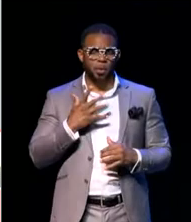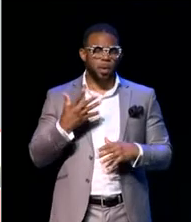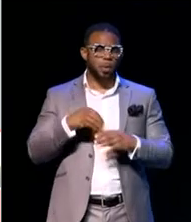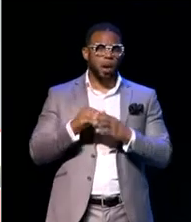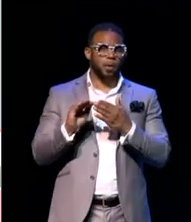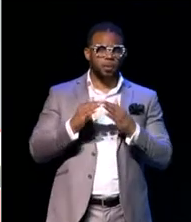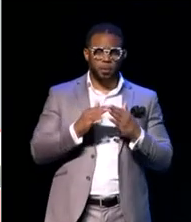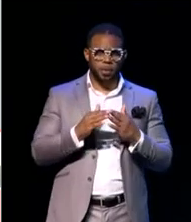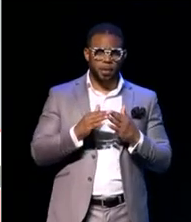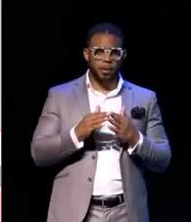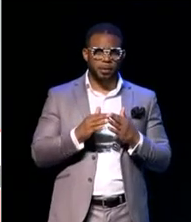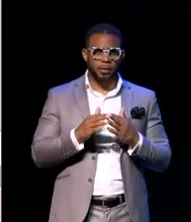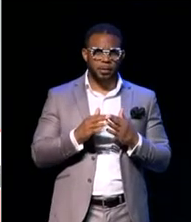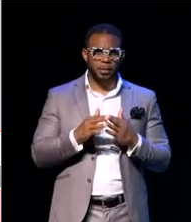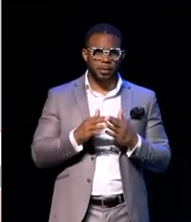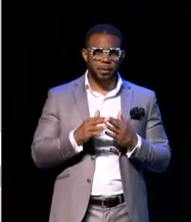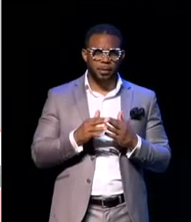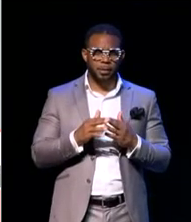of the community, but